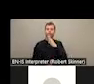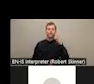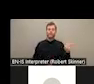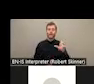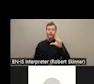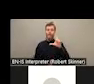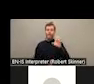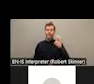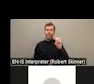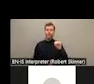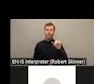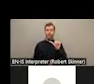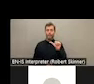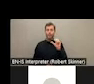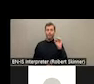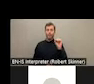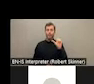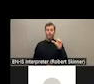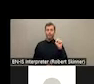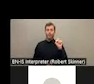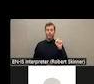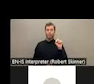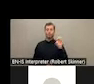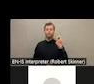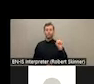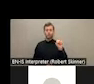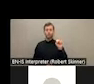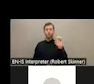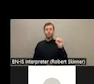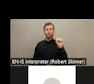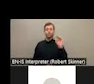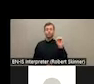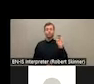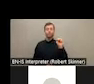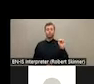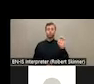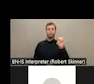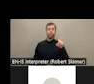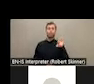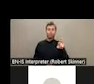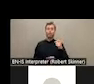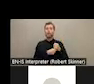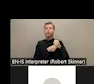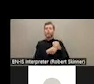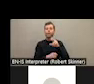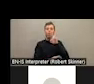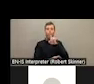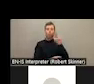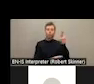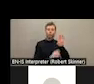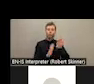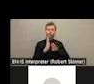way forward. And she's from the Norwegian Agency for Development Cooperation. So that's it for our